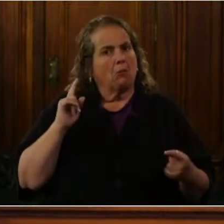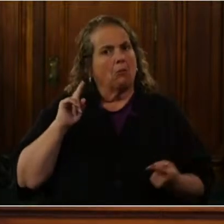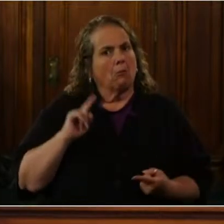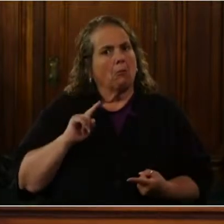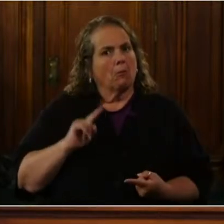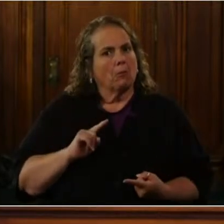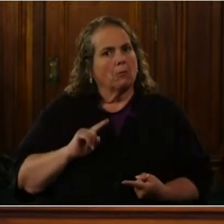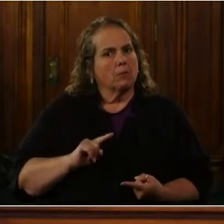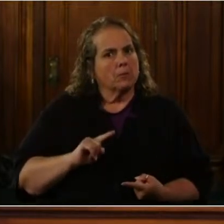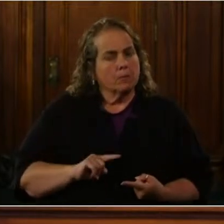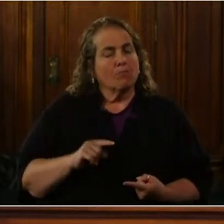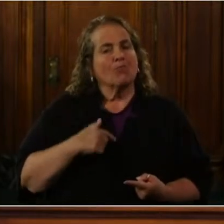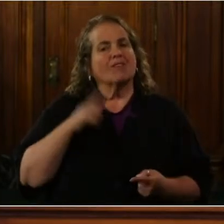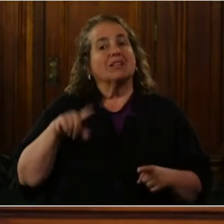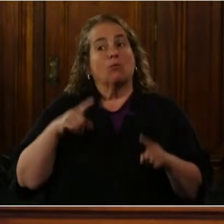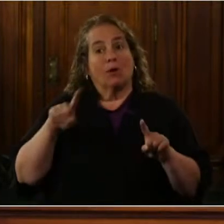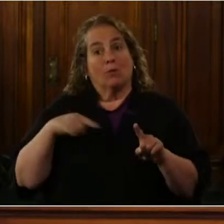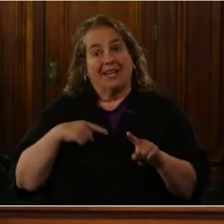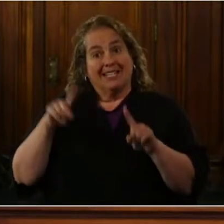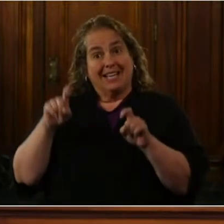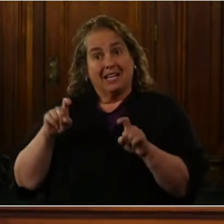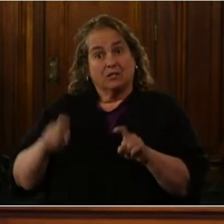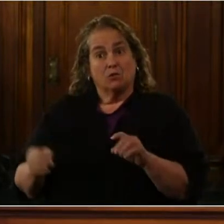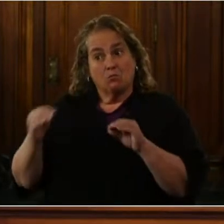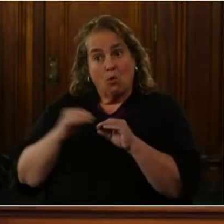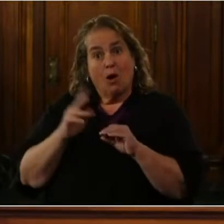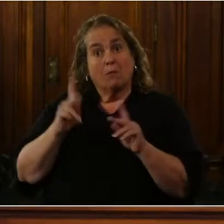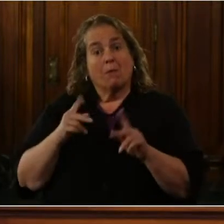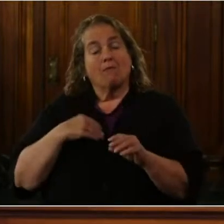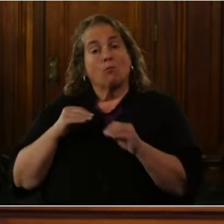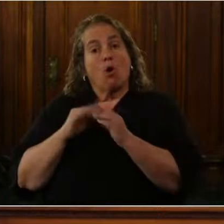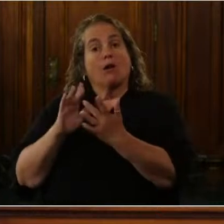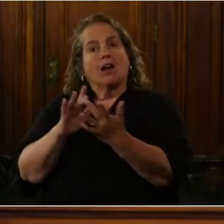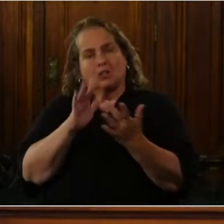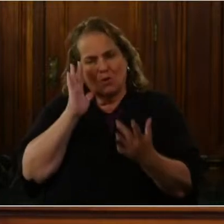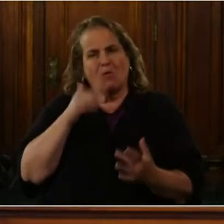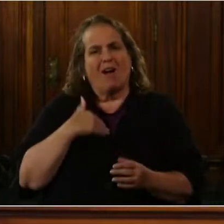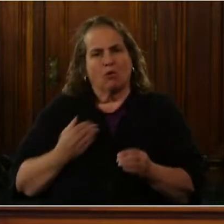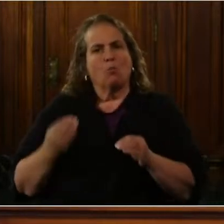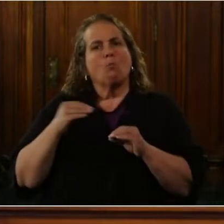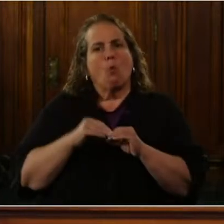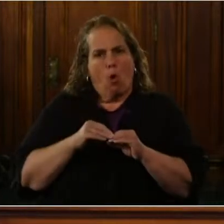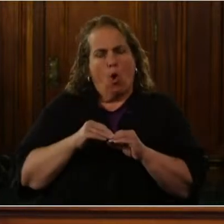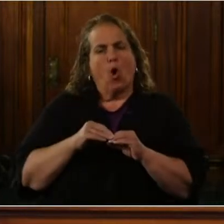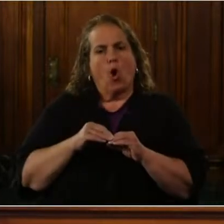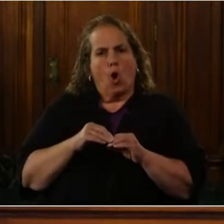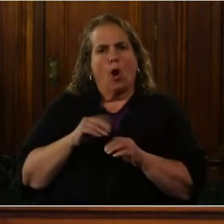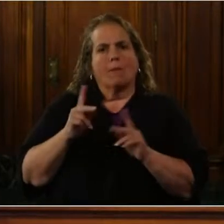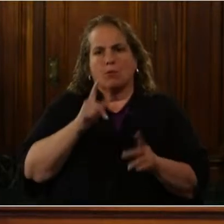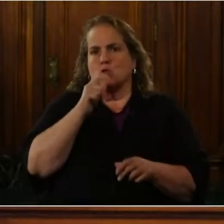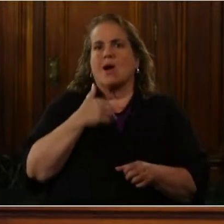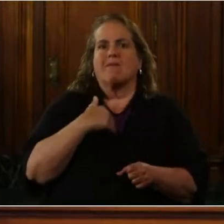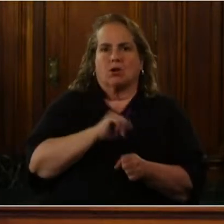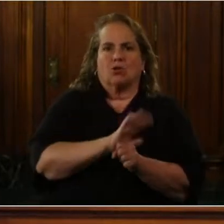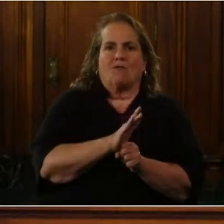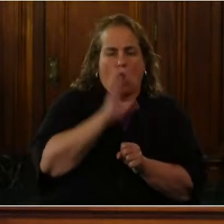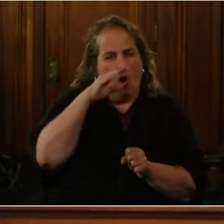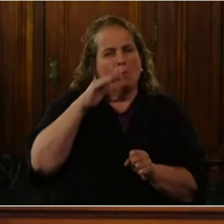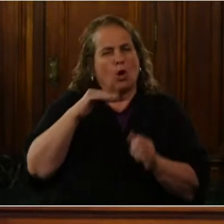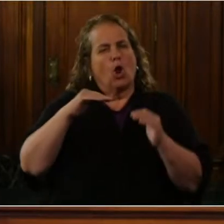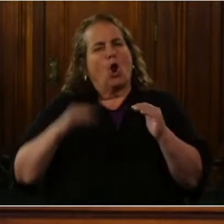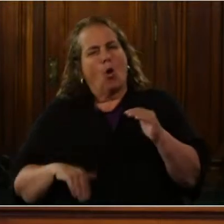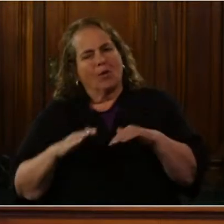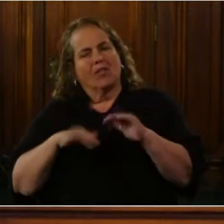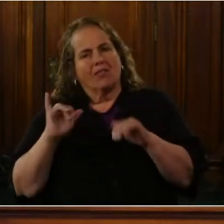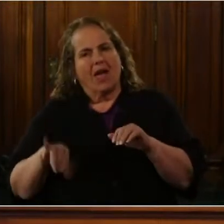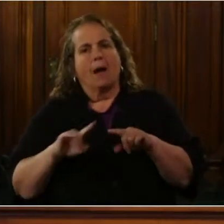test more, and as there are more contacts that people have, we're going to have more positive tests. Now, I hope that they're lower than this, but we're going to have more. What we're going to be